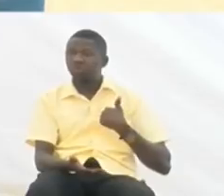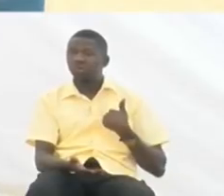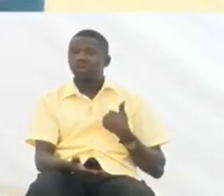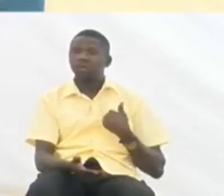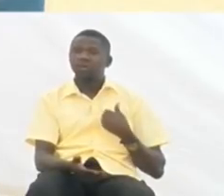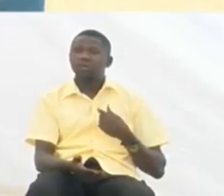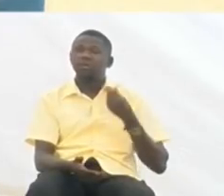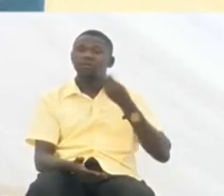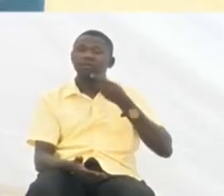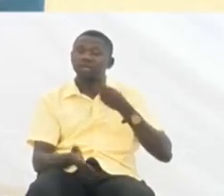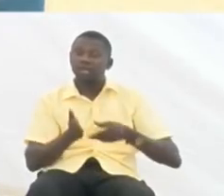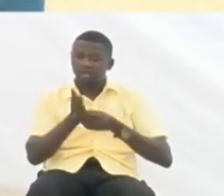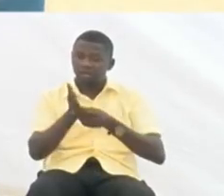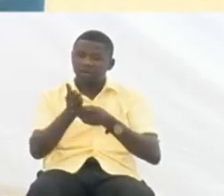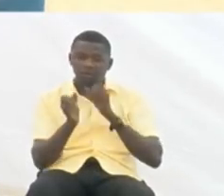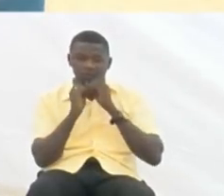said.